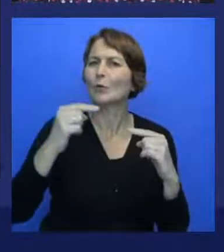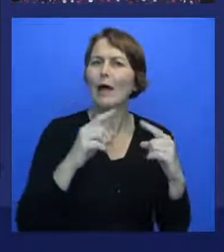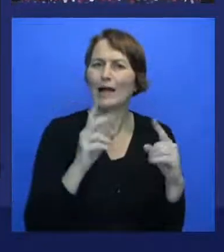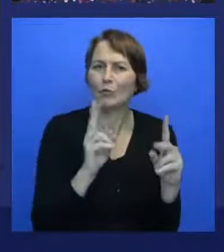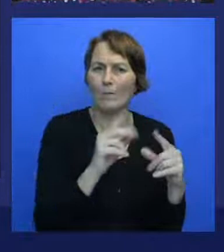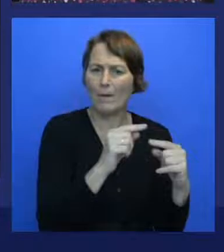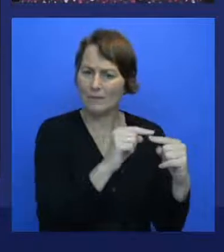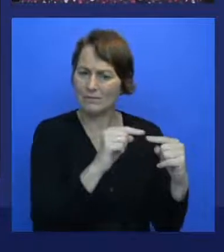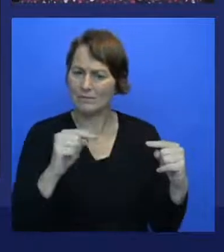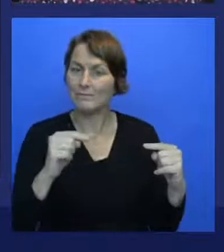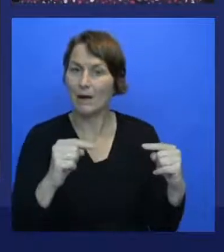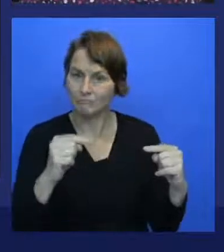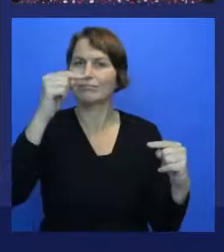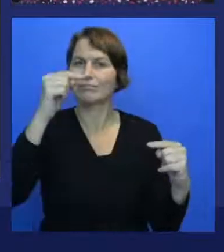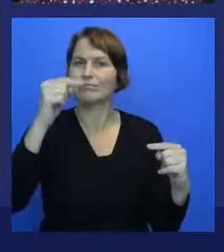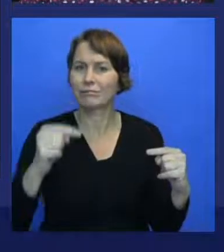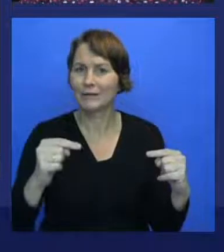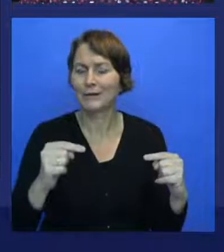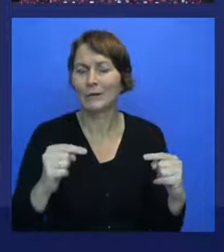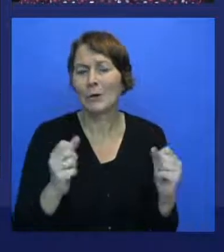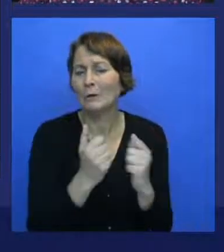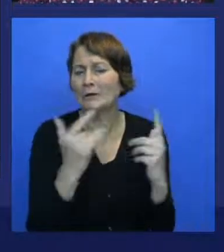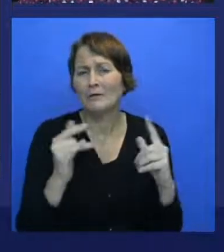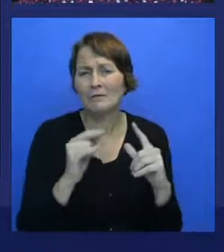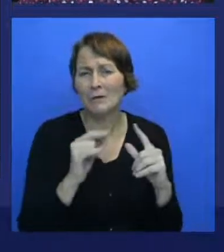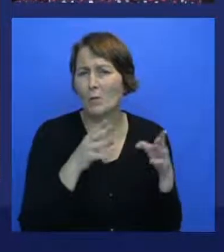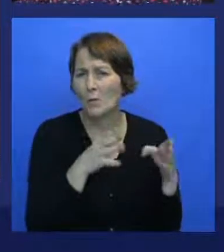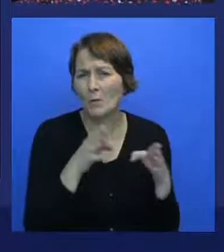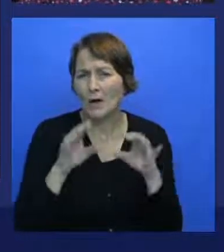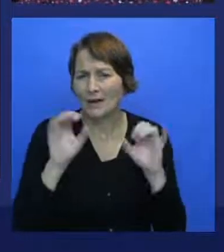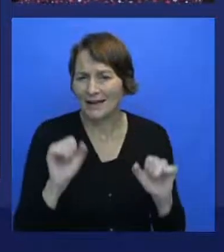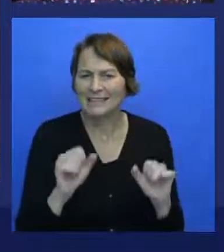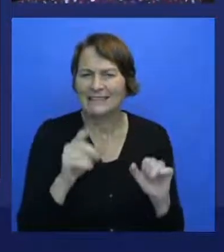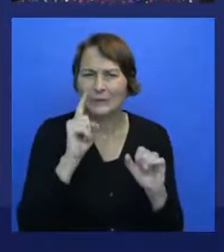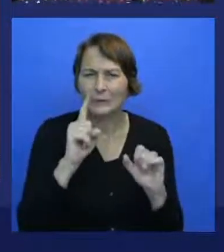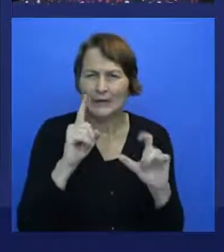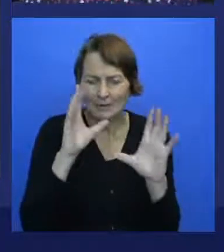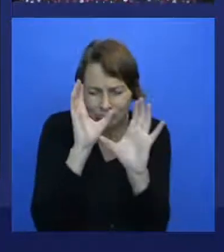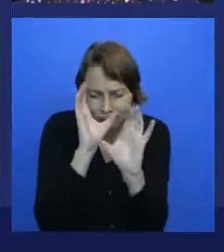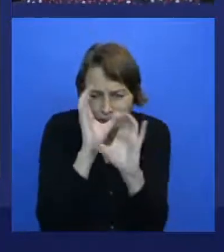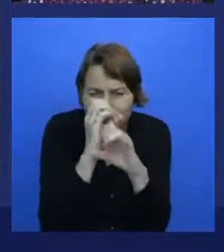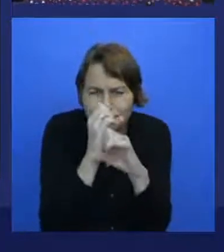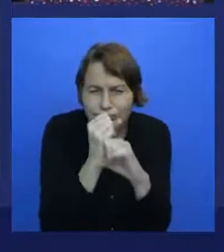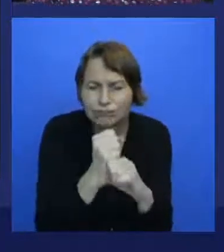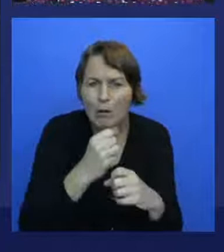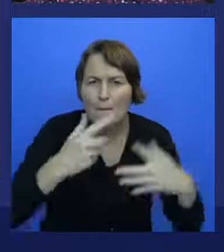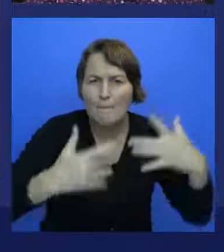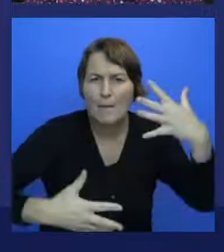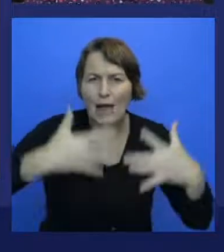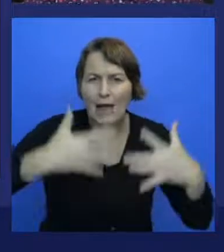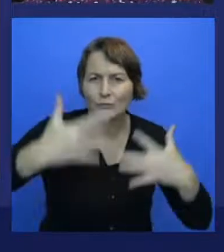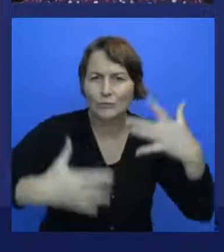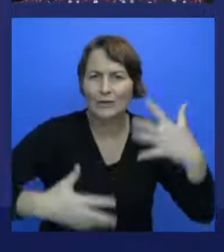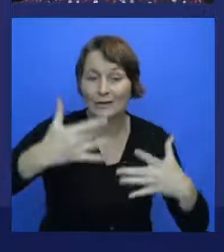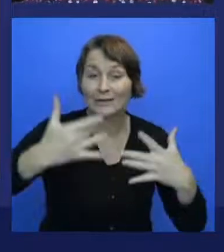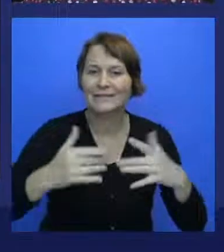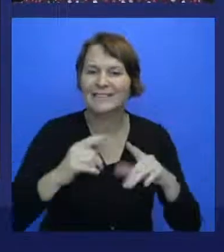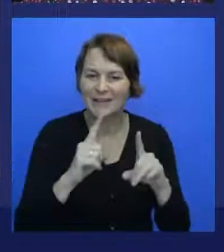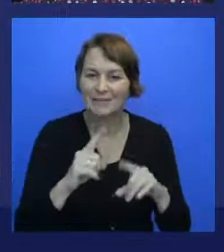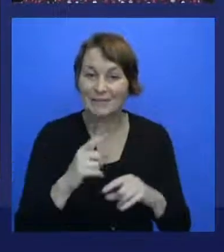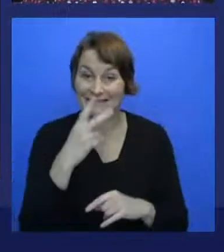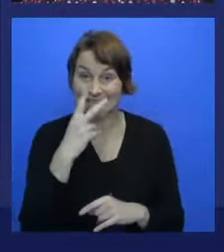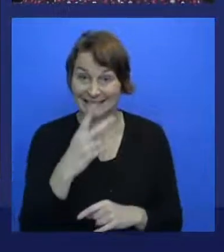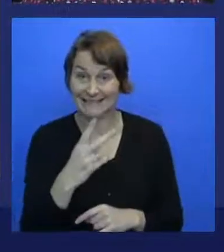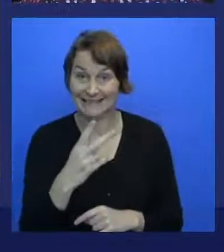this. For example, you can drill into the metrics to see how each of them contribute. For example, for TAI, you can see that here. You can see